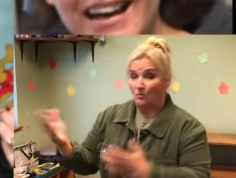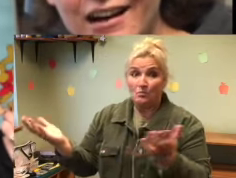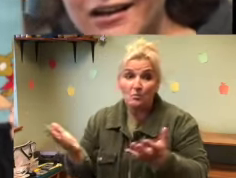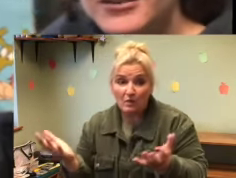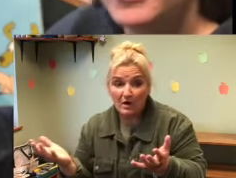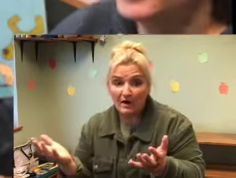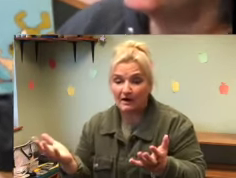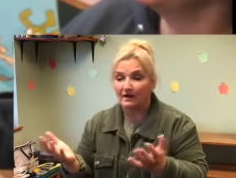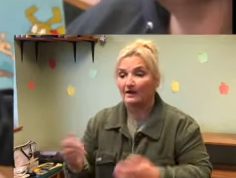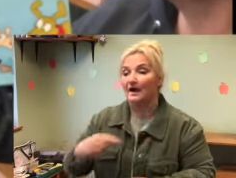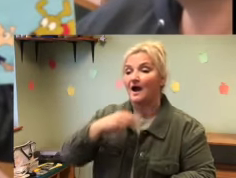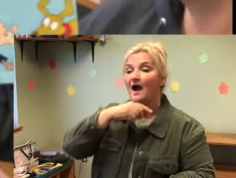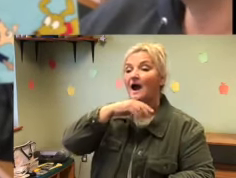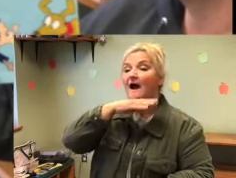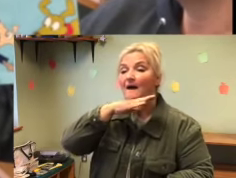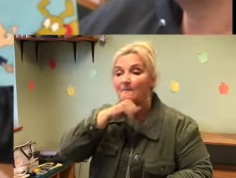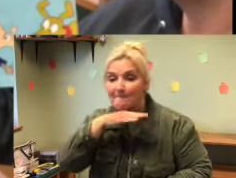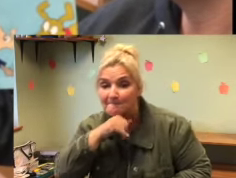pig.